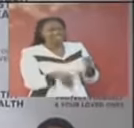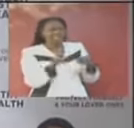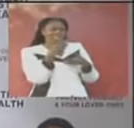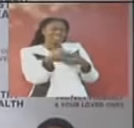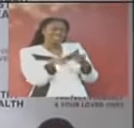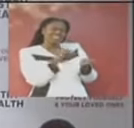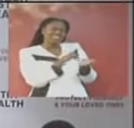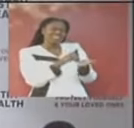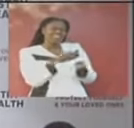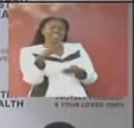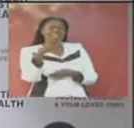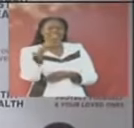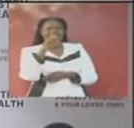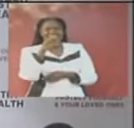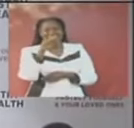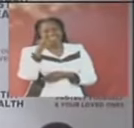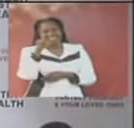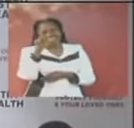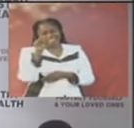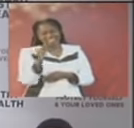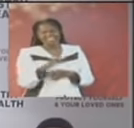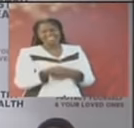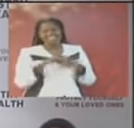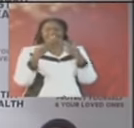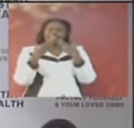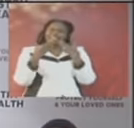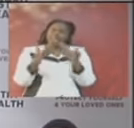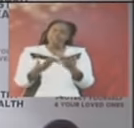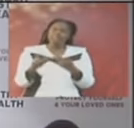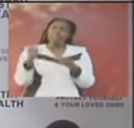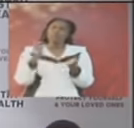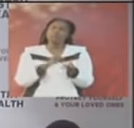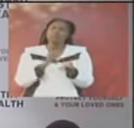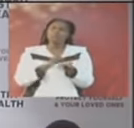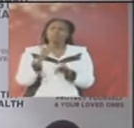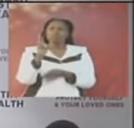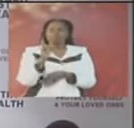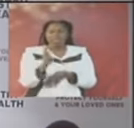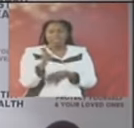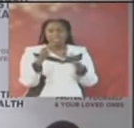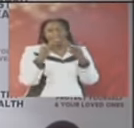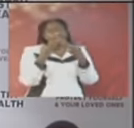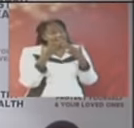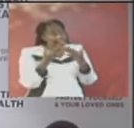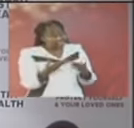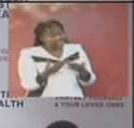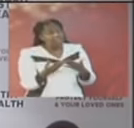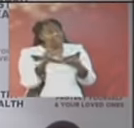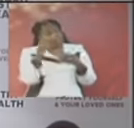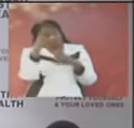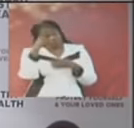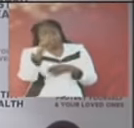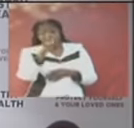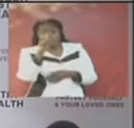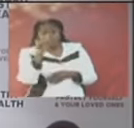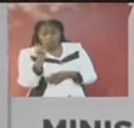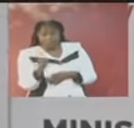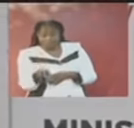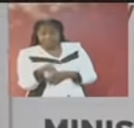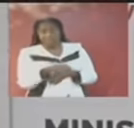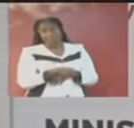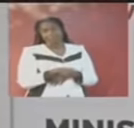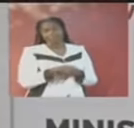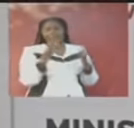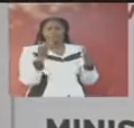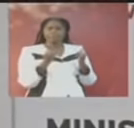Hines. Okay, thank you, Dr. Richards, and thank you, Mr. Khan, for the question. Now, assessing how far